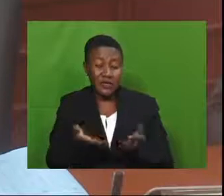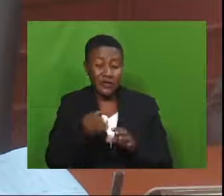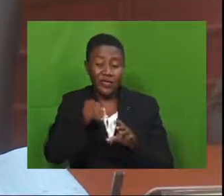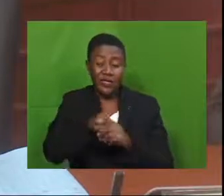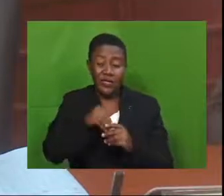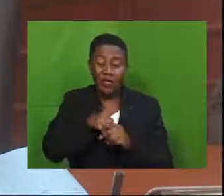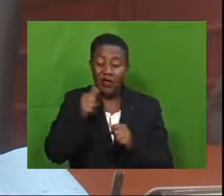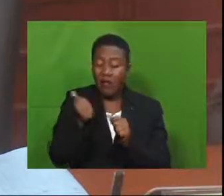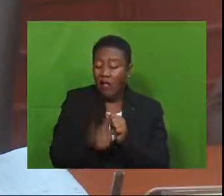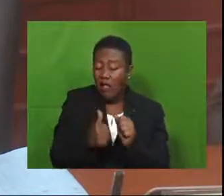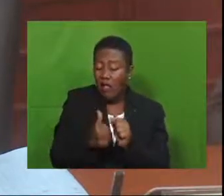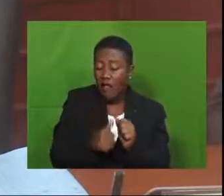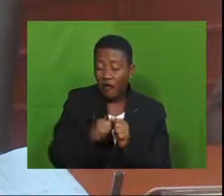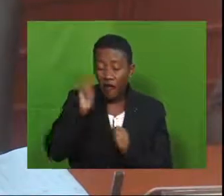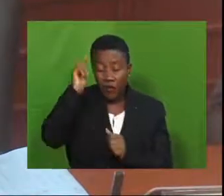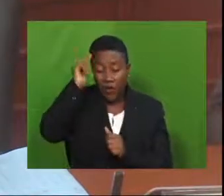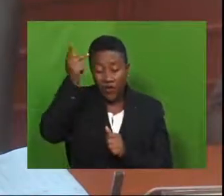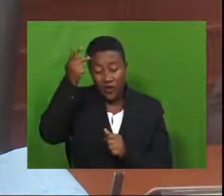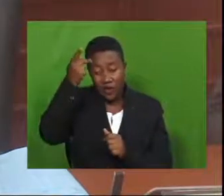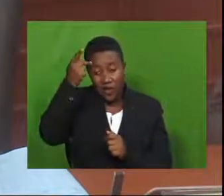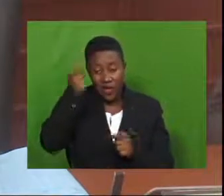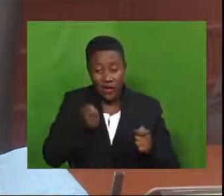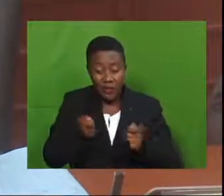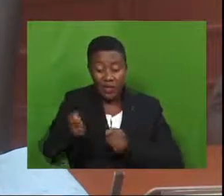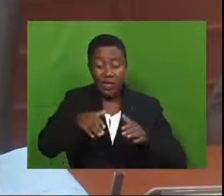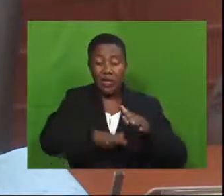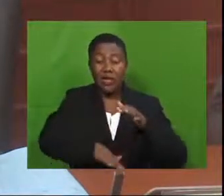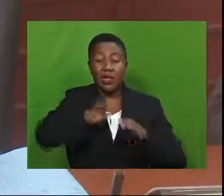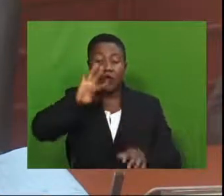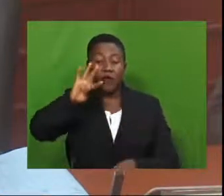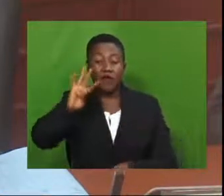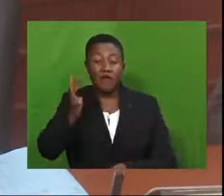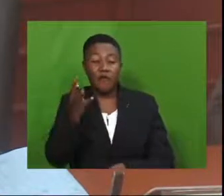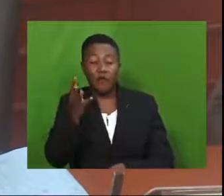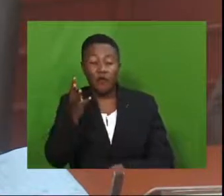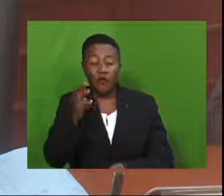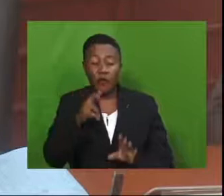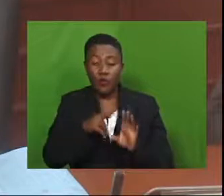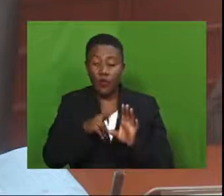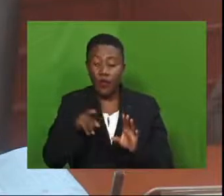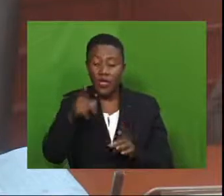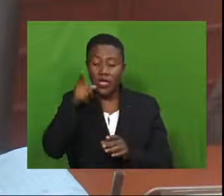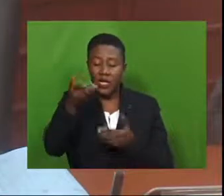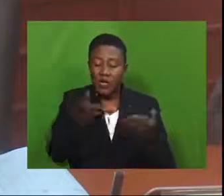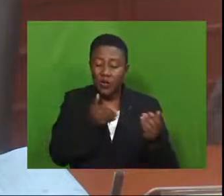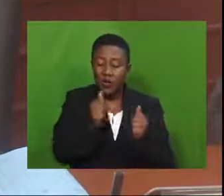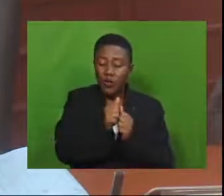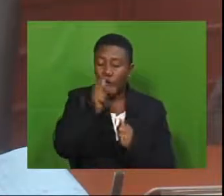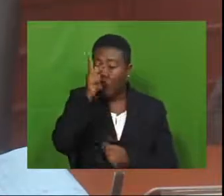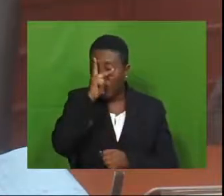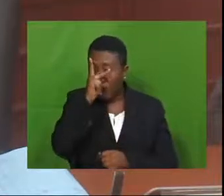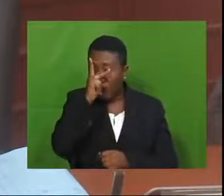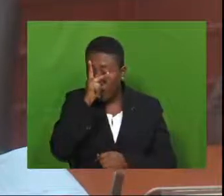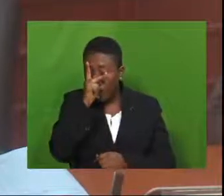political administration under the Fourth Republic. He served President J. Kufuor, President John